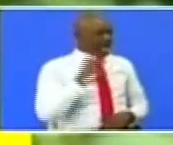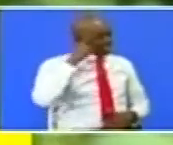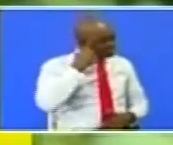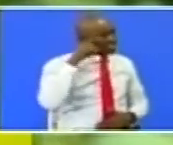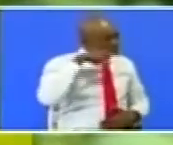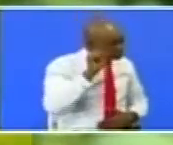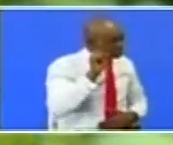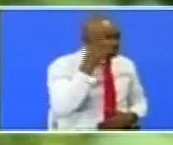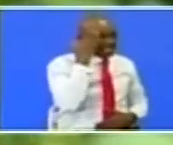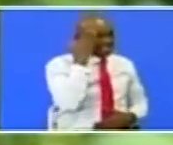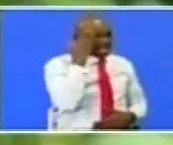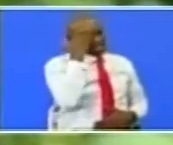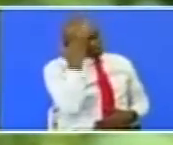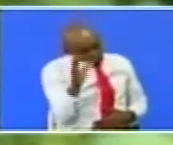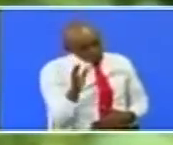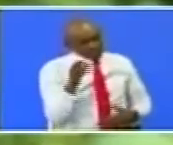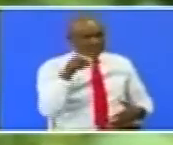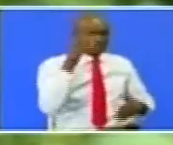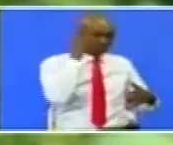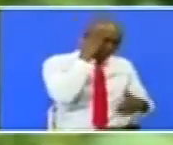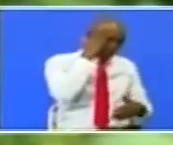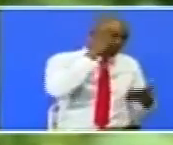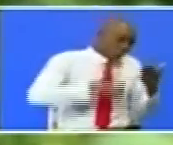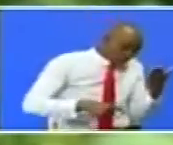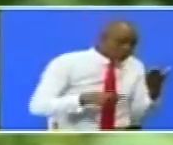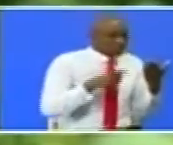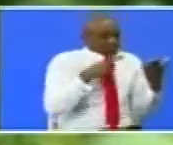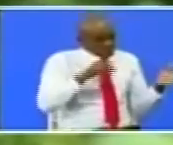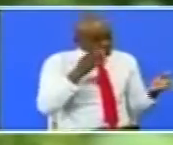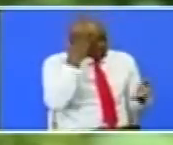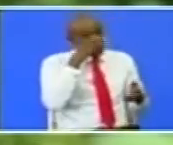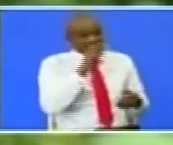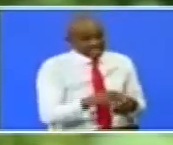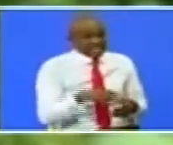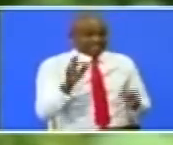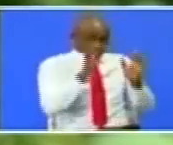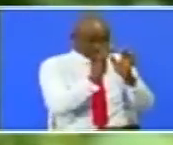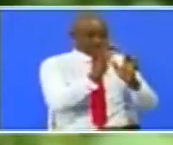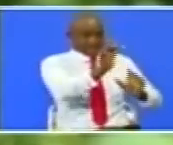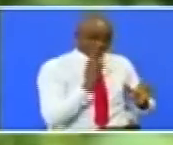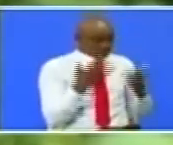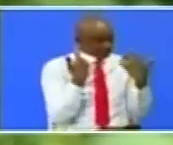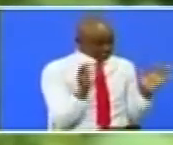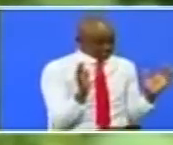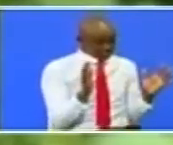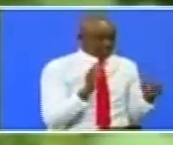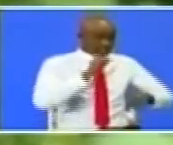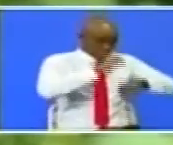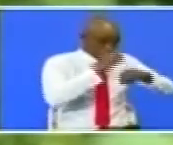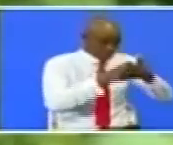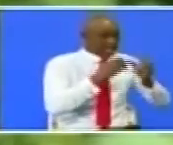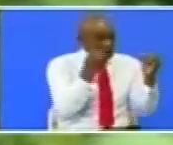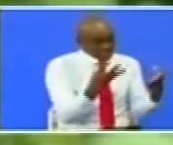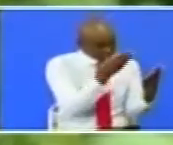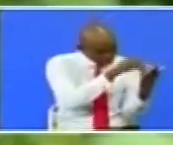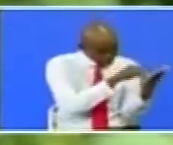had not known, or I don't know if they knew it was me, Mama Elijah, so they emailed me the fee structure, and